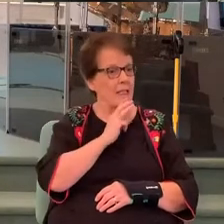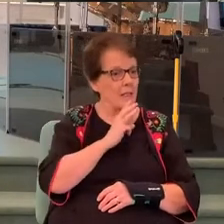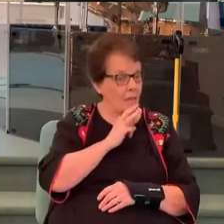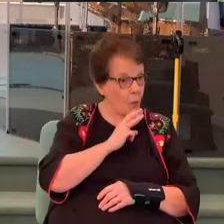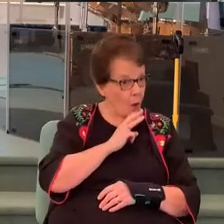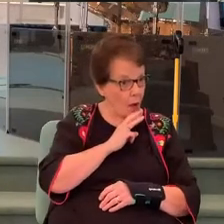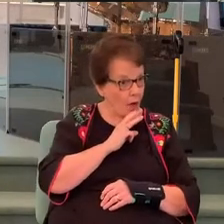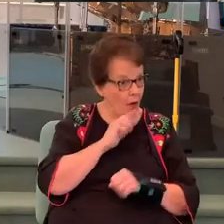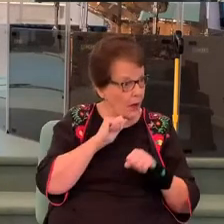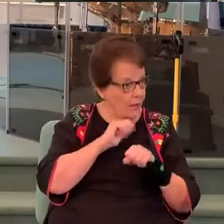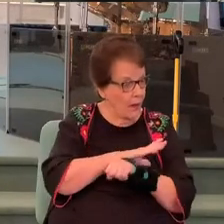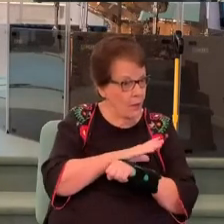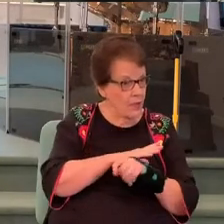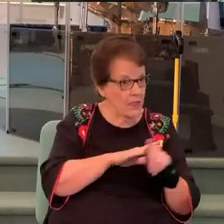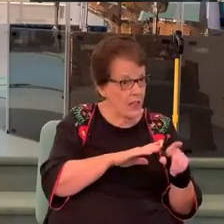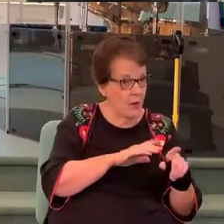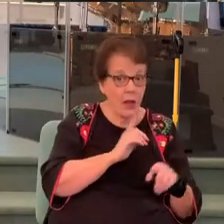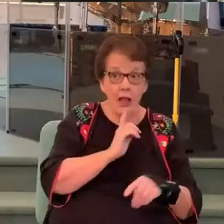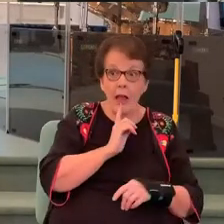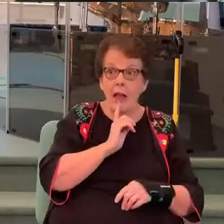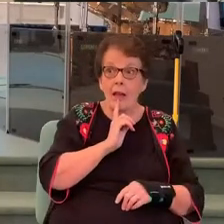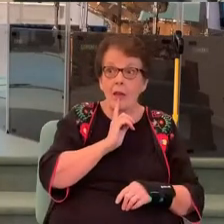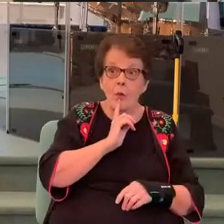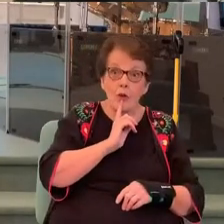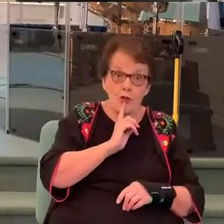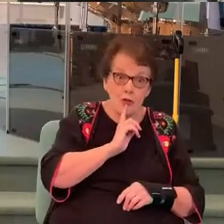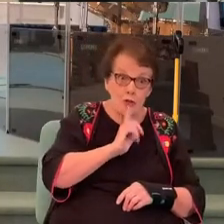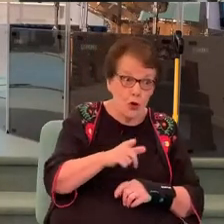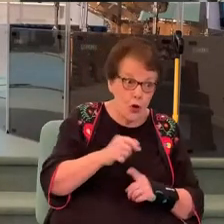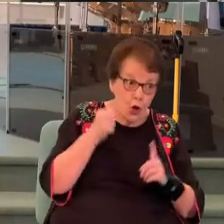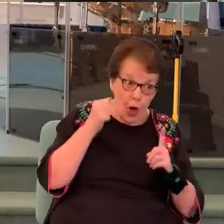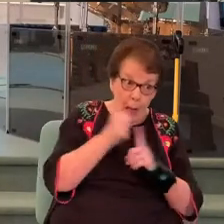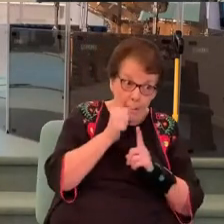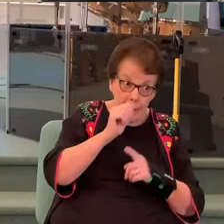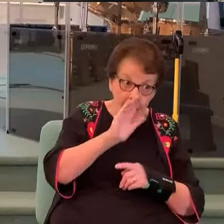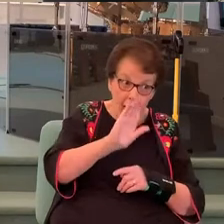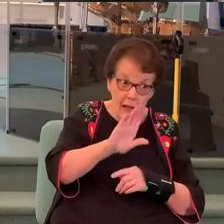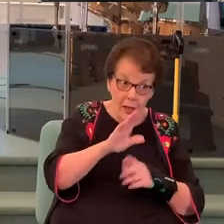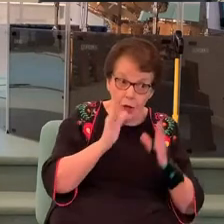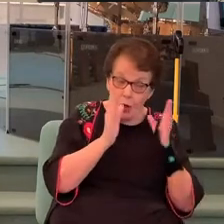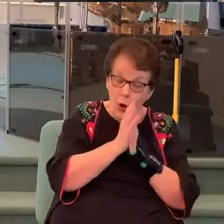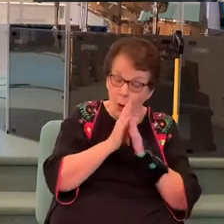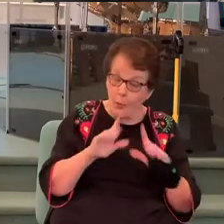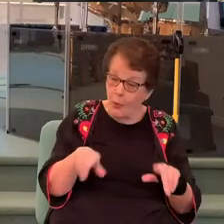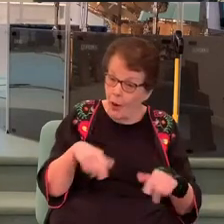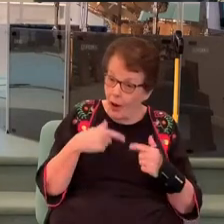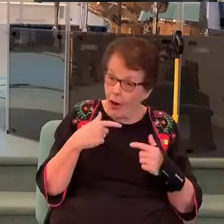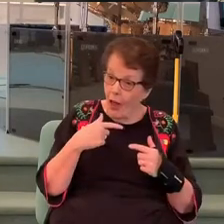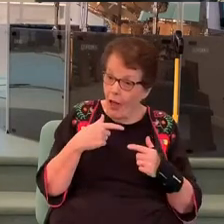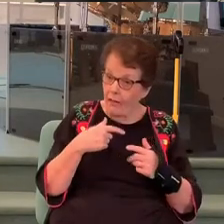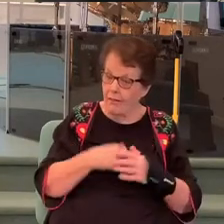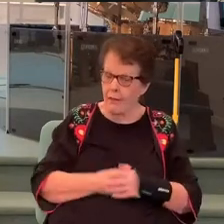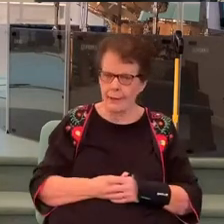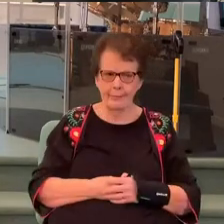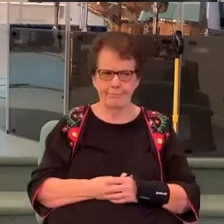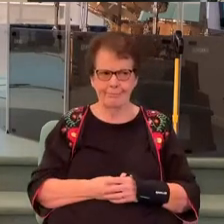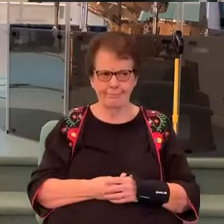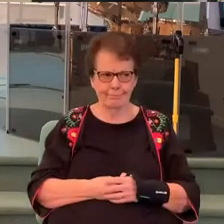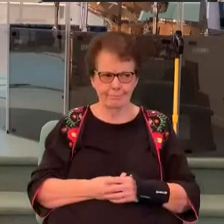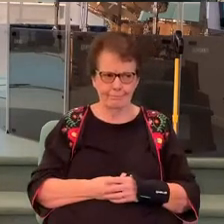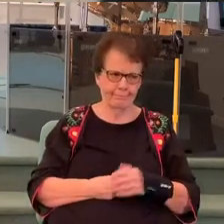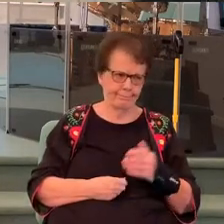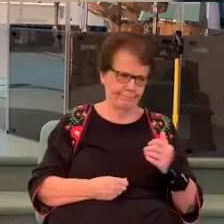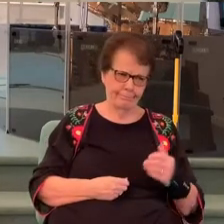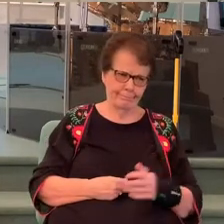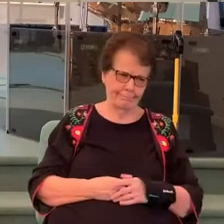was surely to impact your prayer life because you had a vial of liquid or a prayer cloth. And what